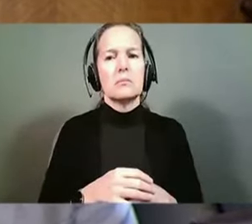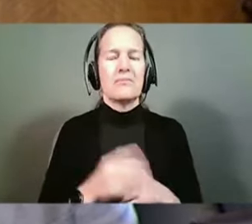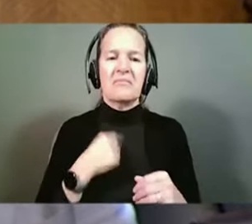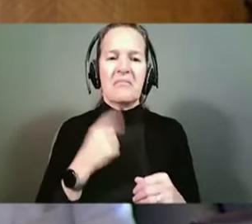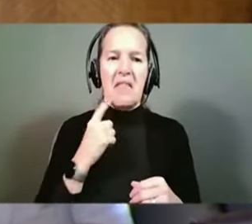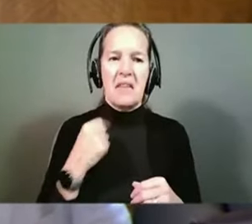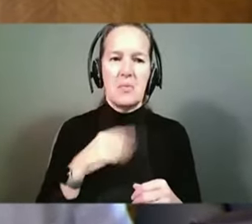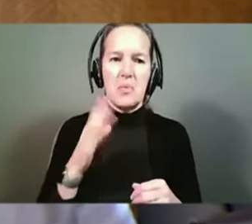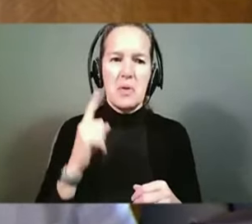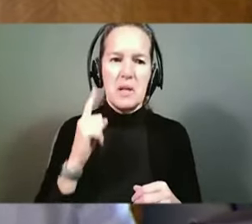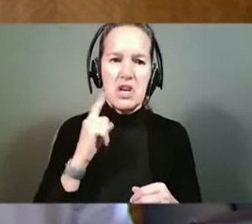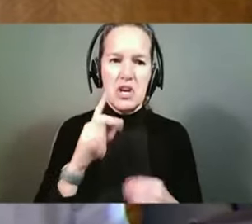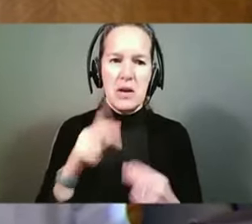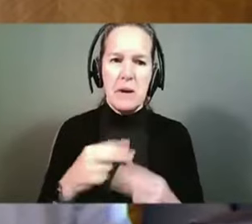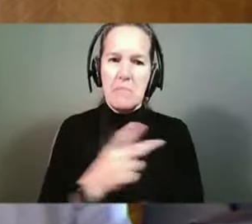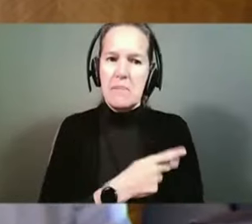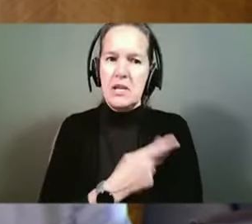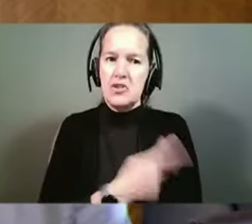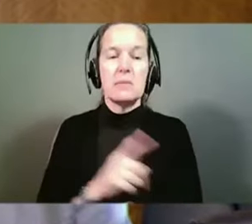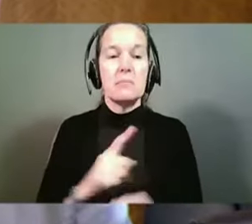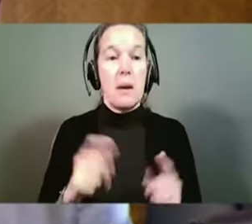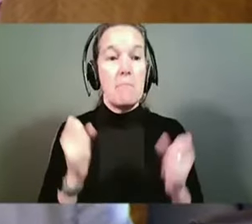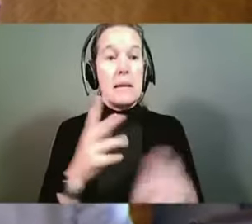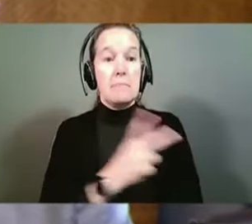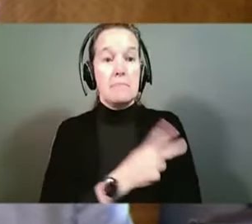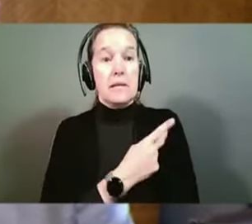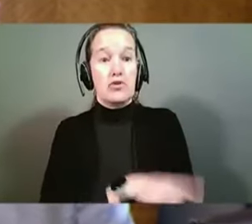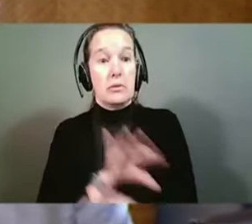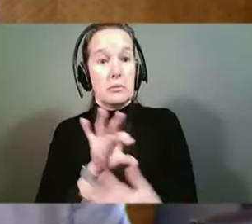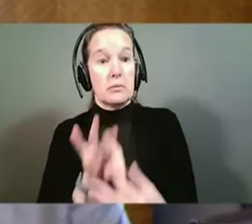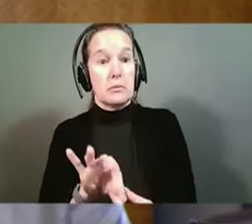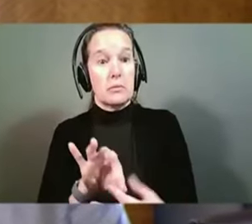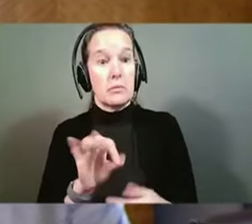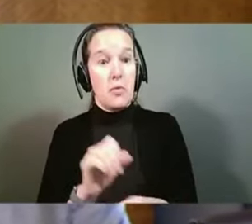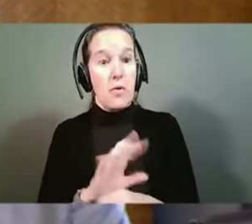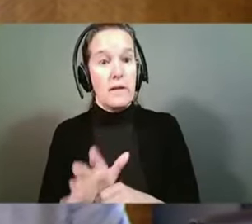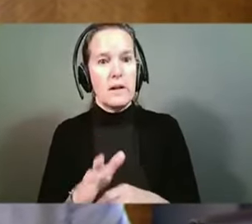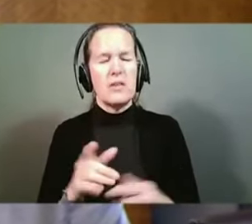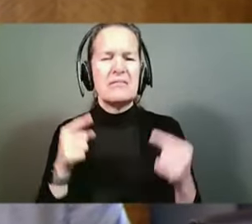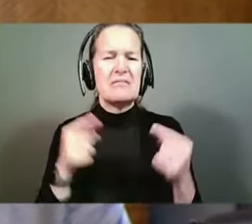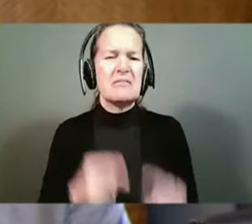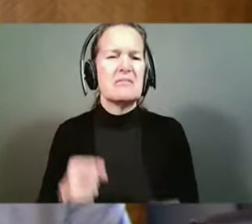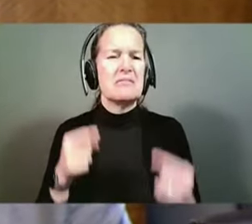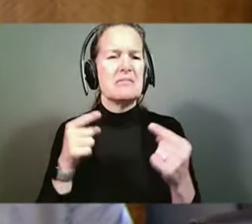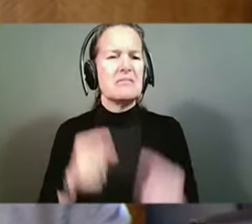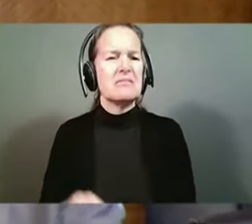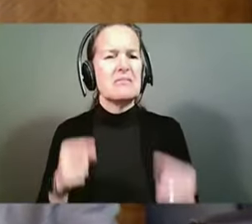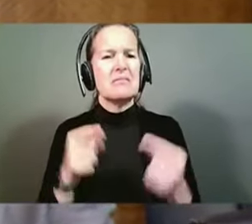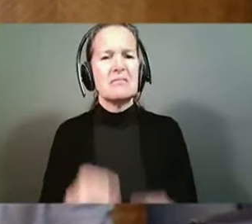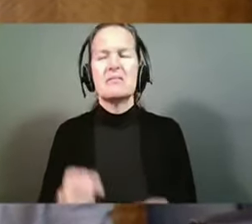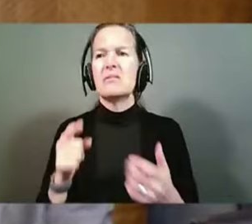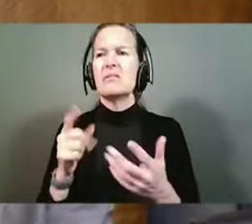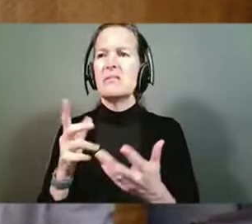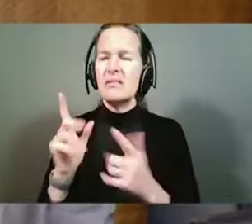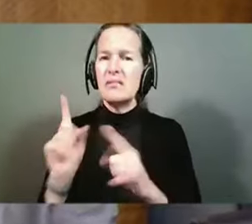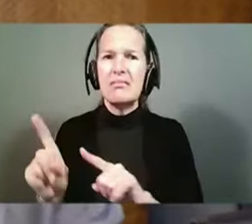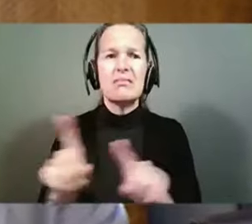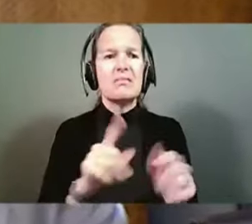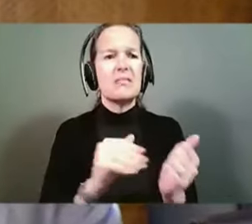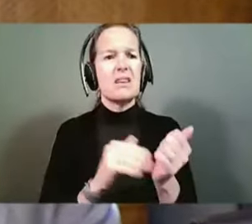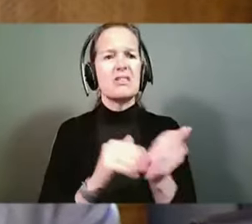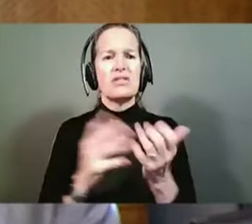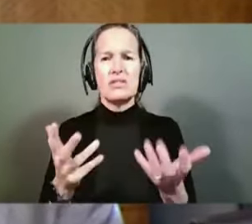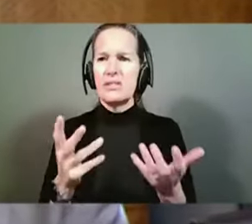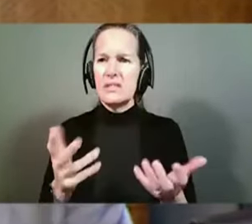this morning, with long COVID have struggled to get their symptoms taken seriously. And far too many